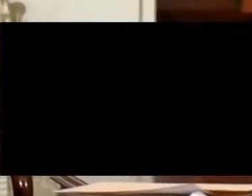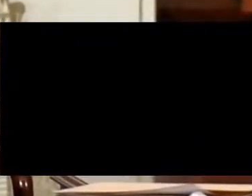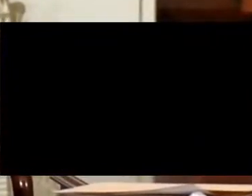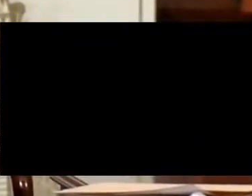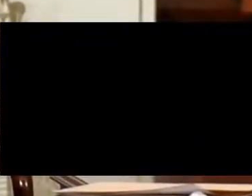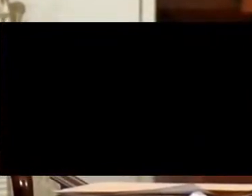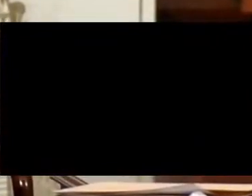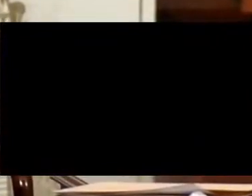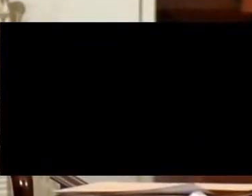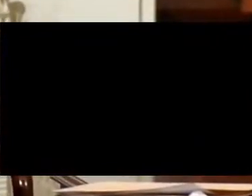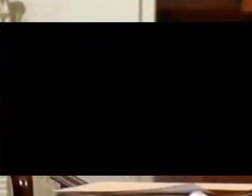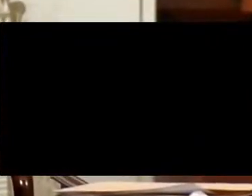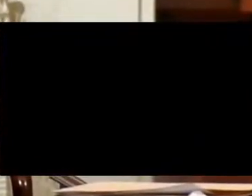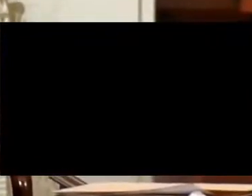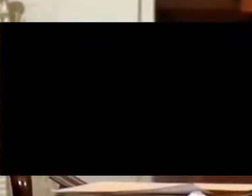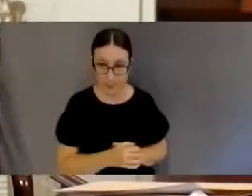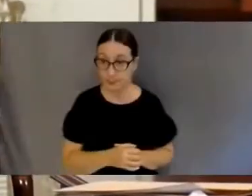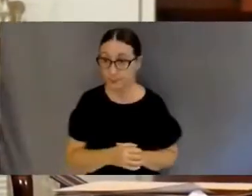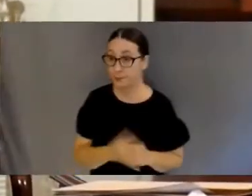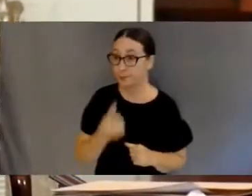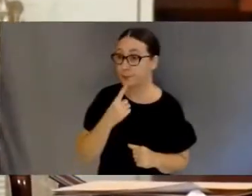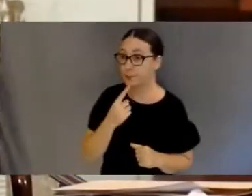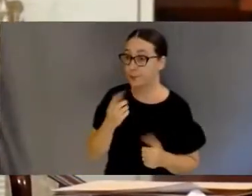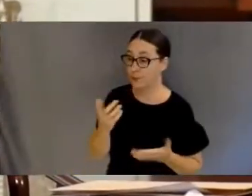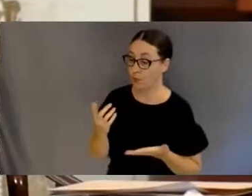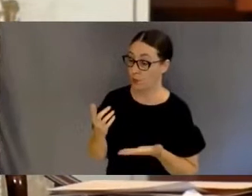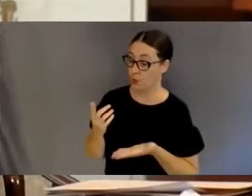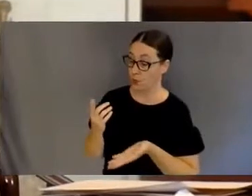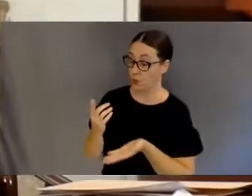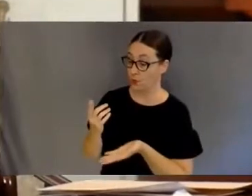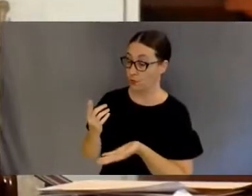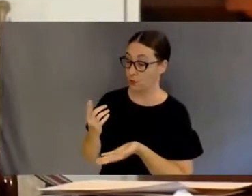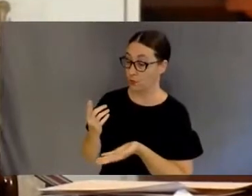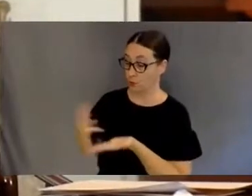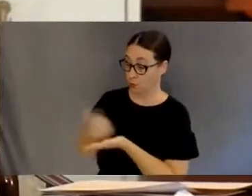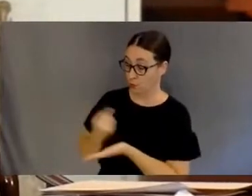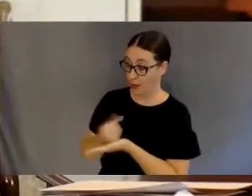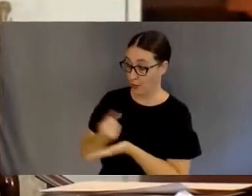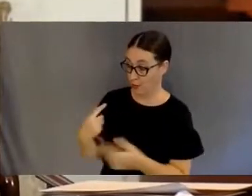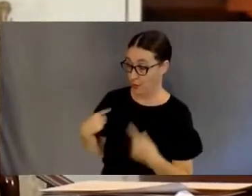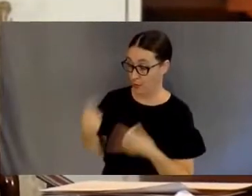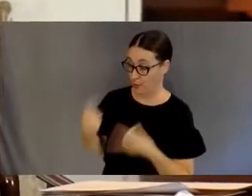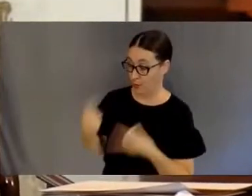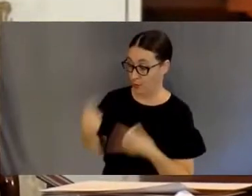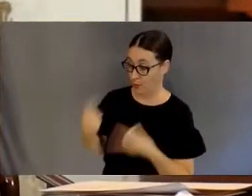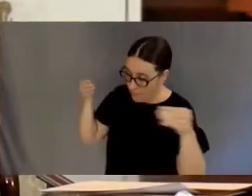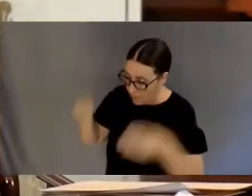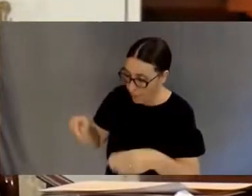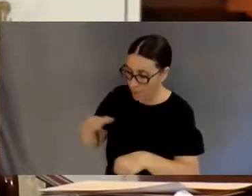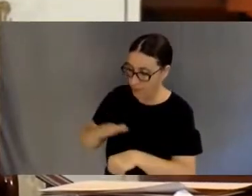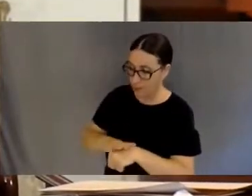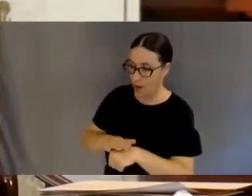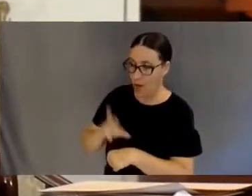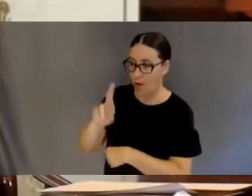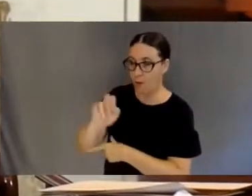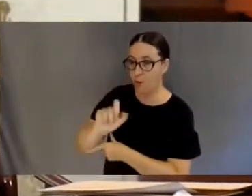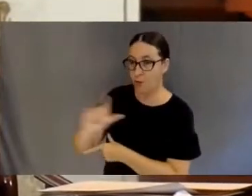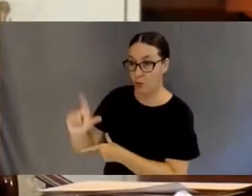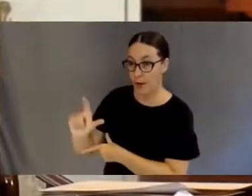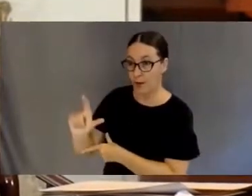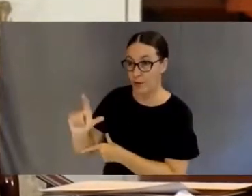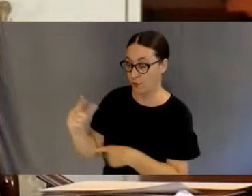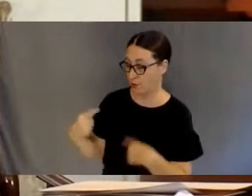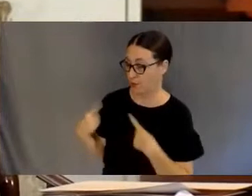the Treasury has been focused like a laser on racial equity since